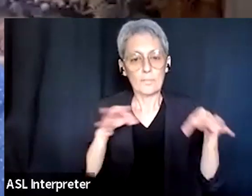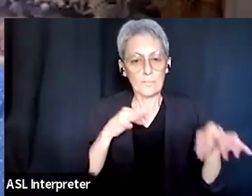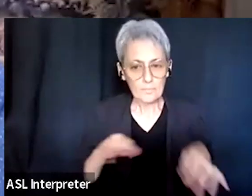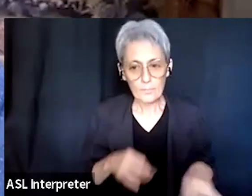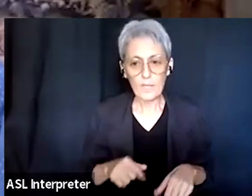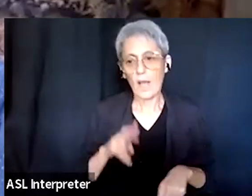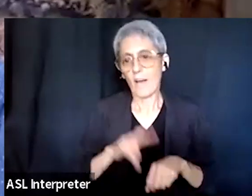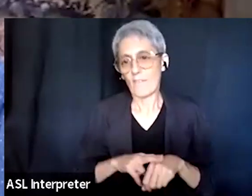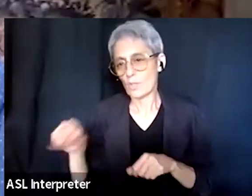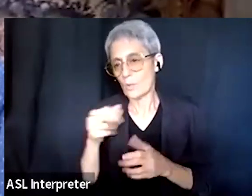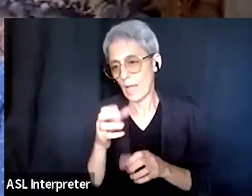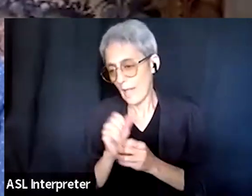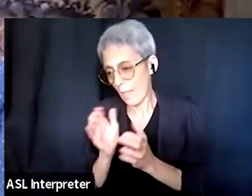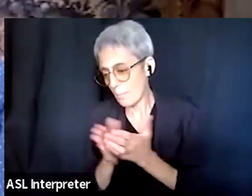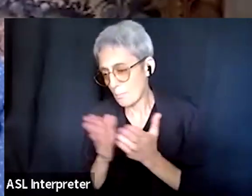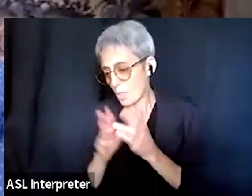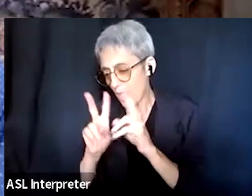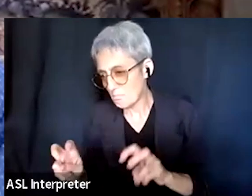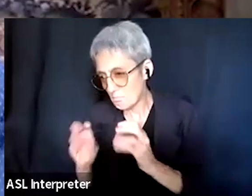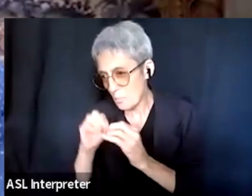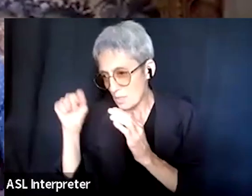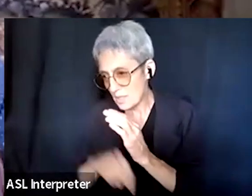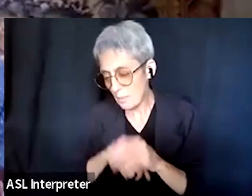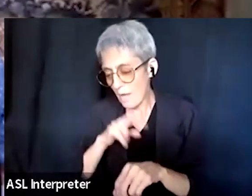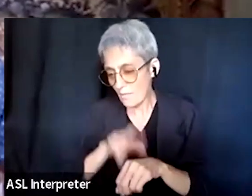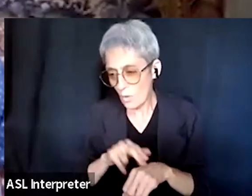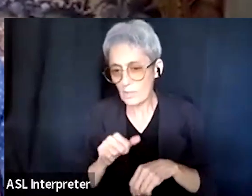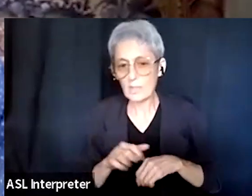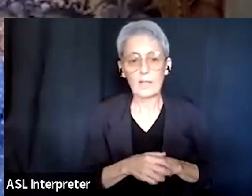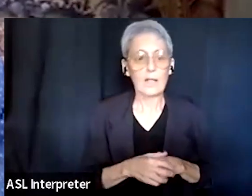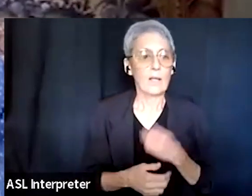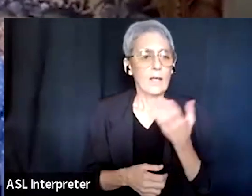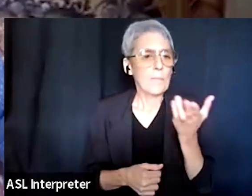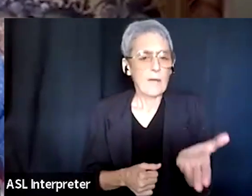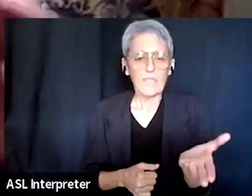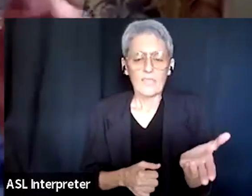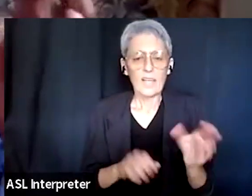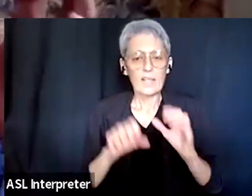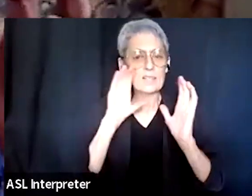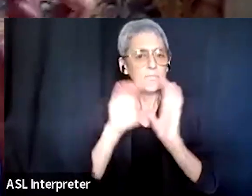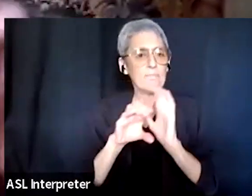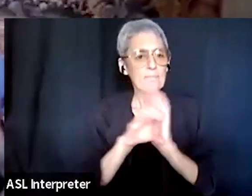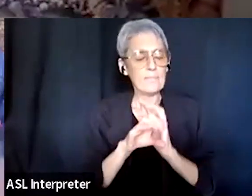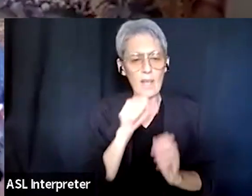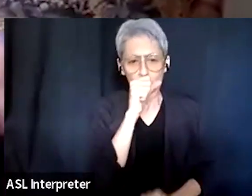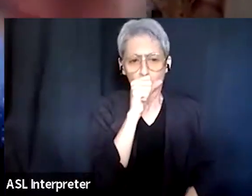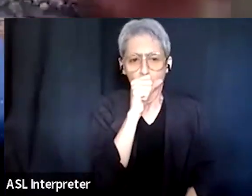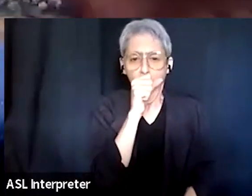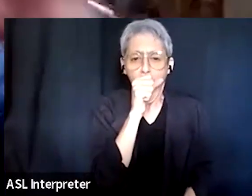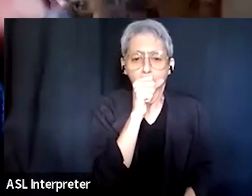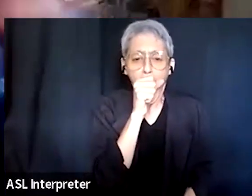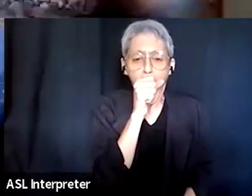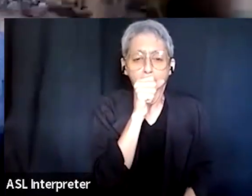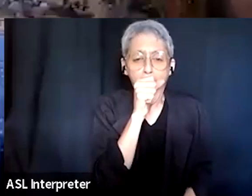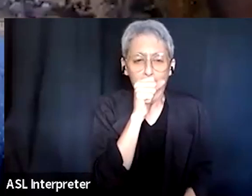at it more deeply. But I just think it's a powerful way to capture this notion of let's be cautious and let's be